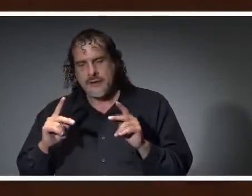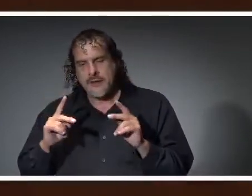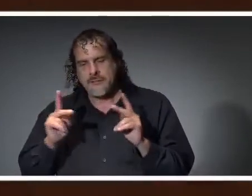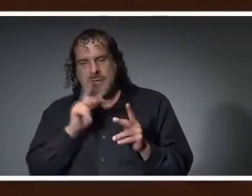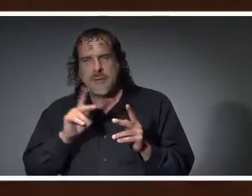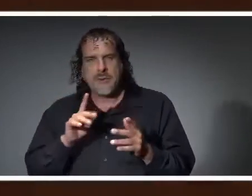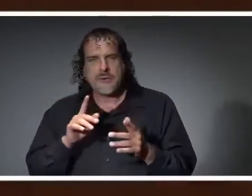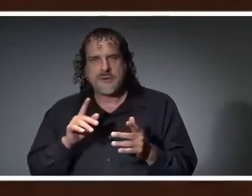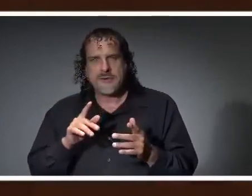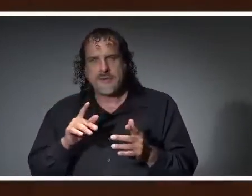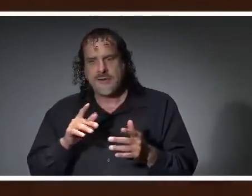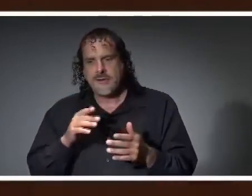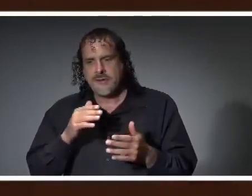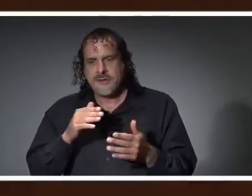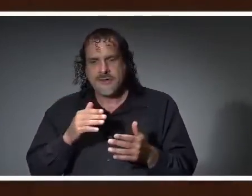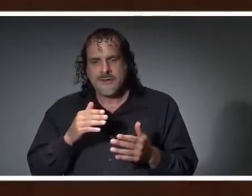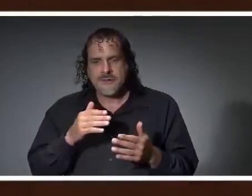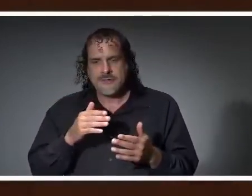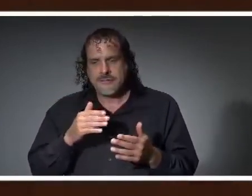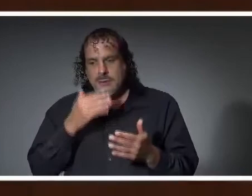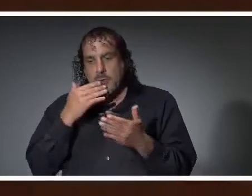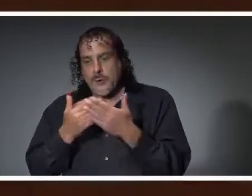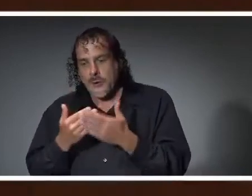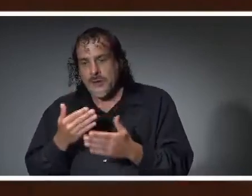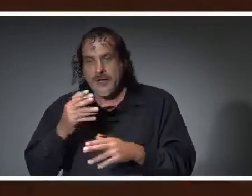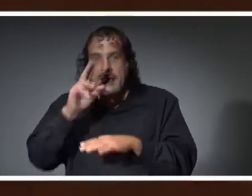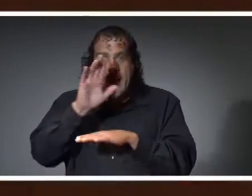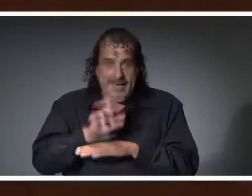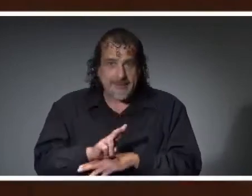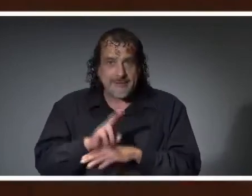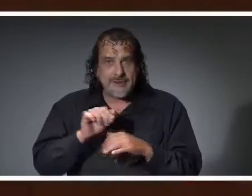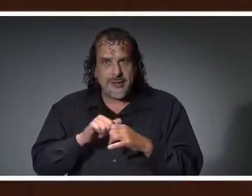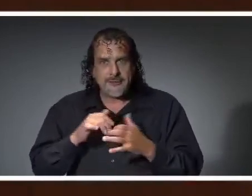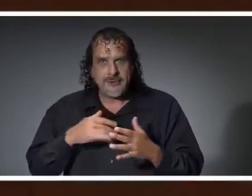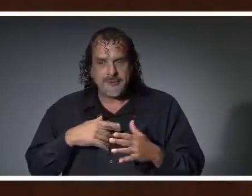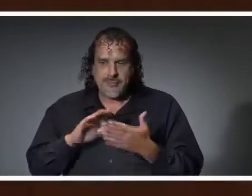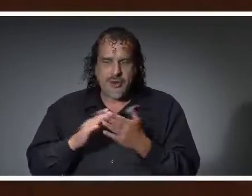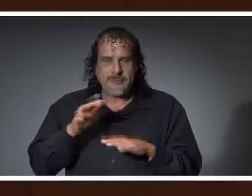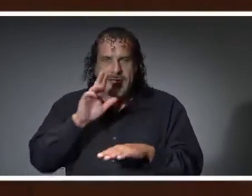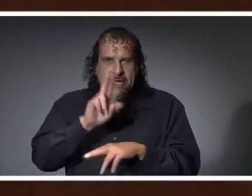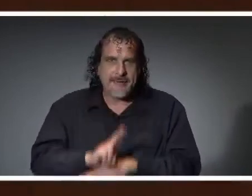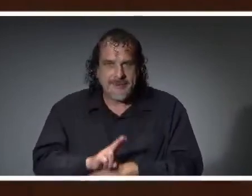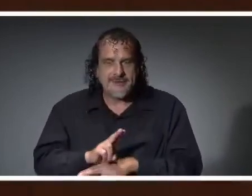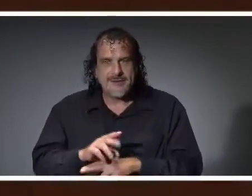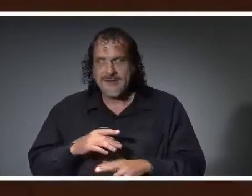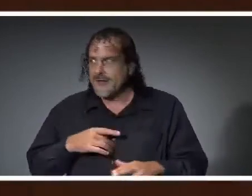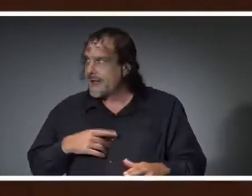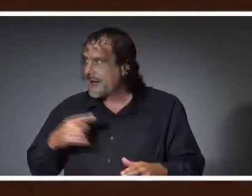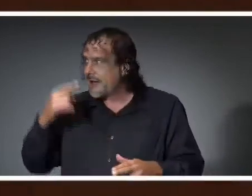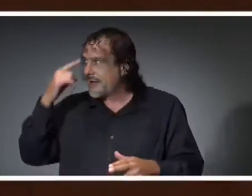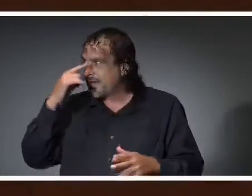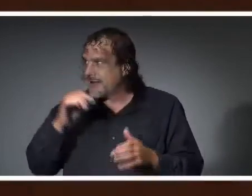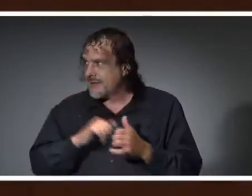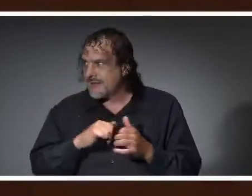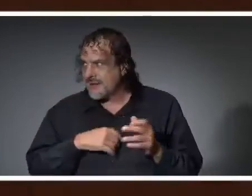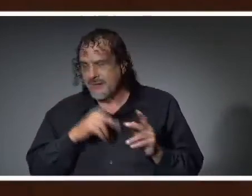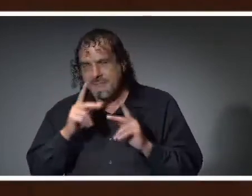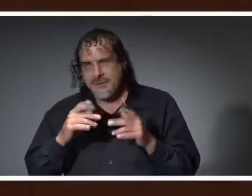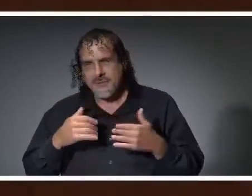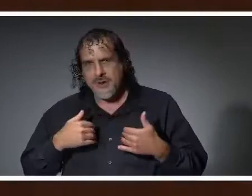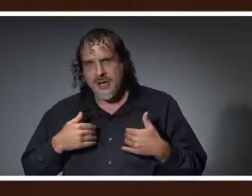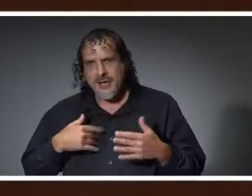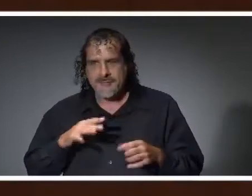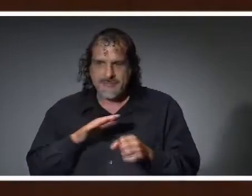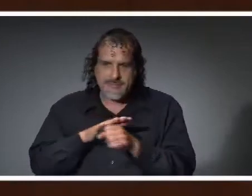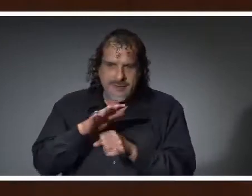kind of like even good habits are habit forming, and so I think some of the basic things are, if we can just, you know, have that situational awareness, wear a